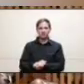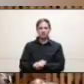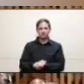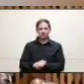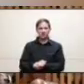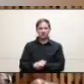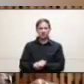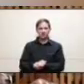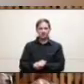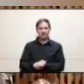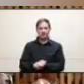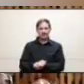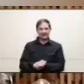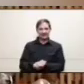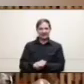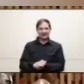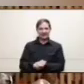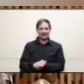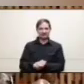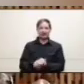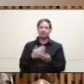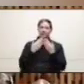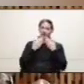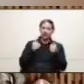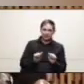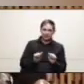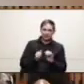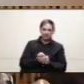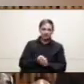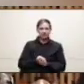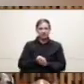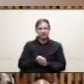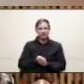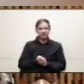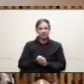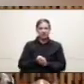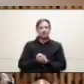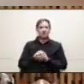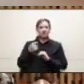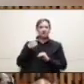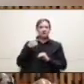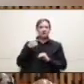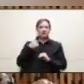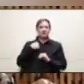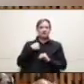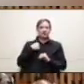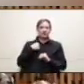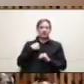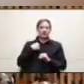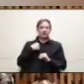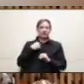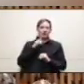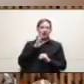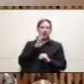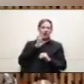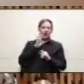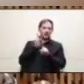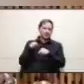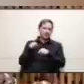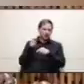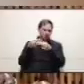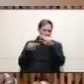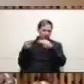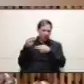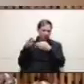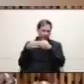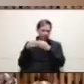Okay. Thank you, Chairperson. On the honorable member there